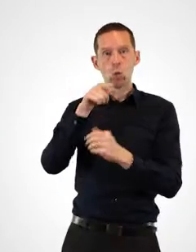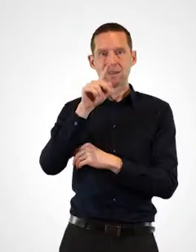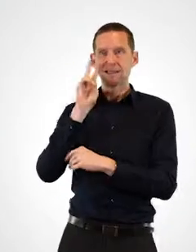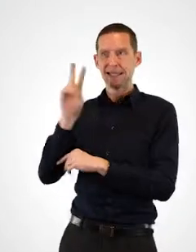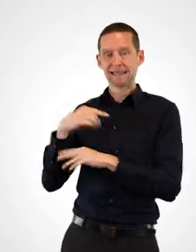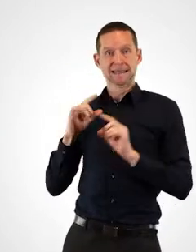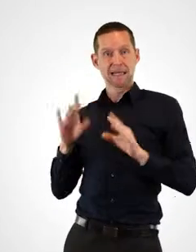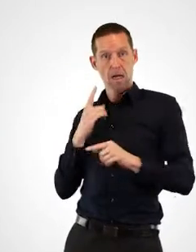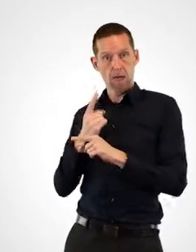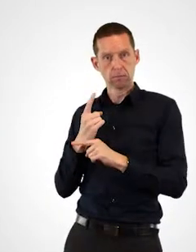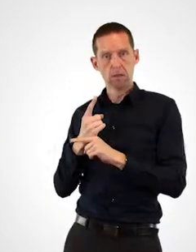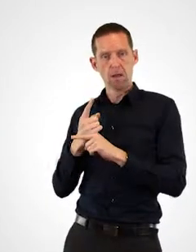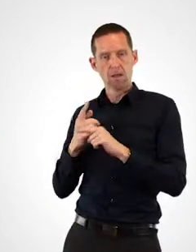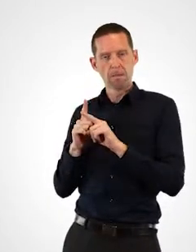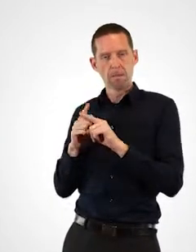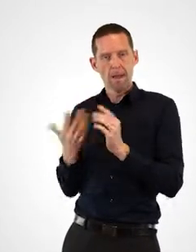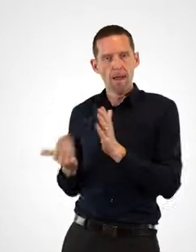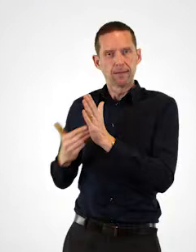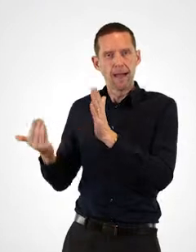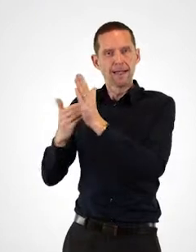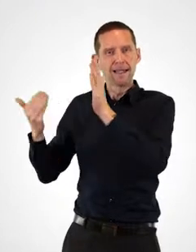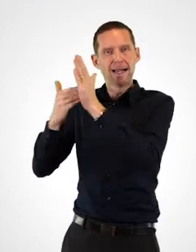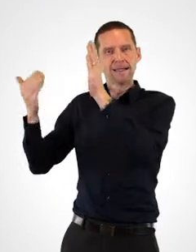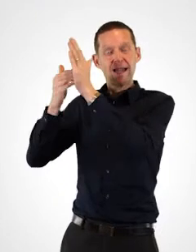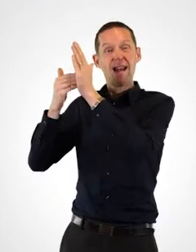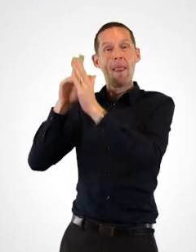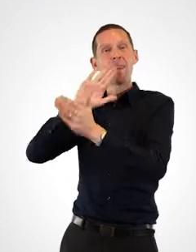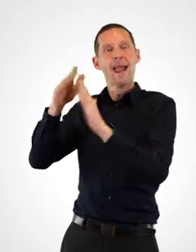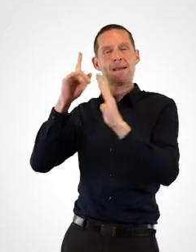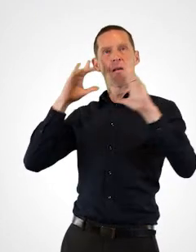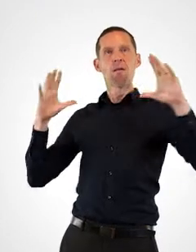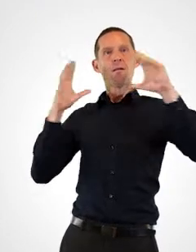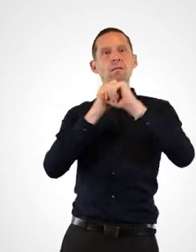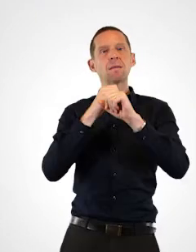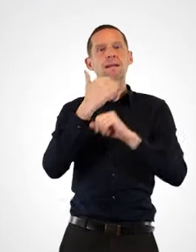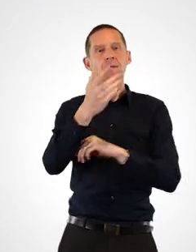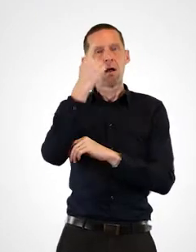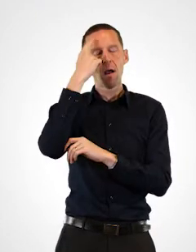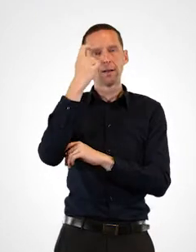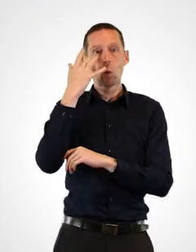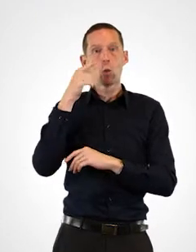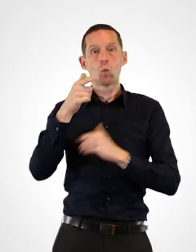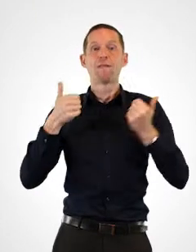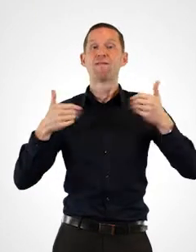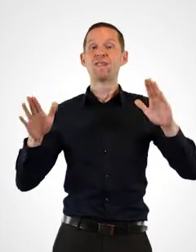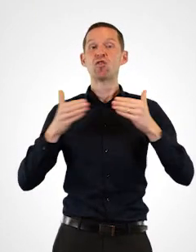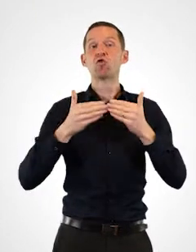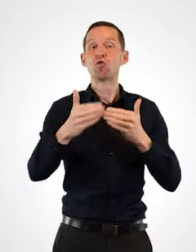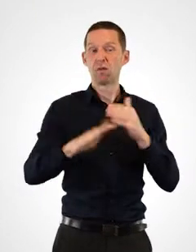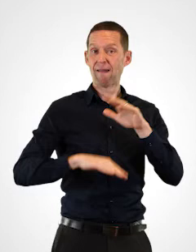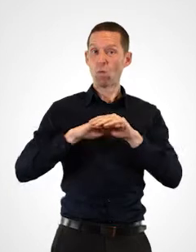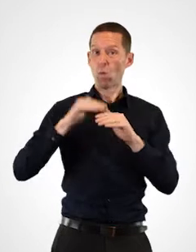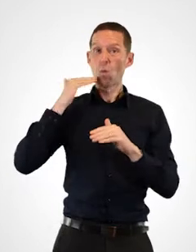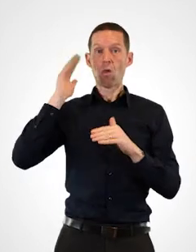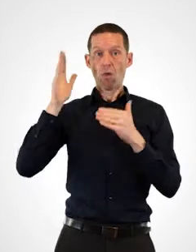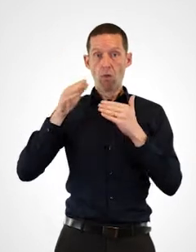out saying, everything kind of builds to a climax at the end, so that that by the time you come to the end of it, we hope you have a sense